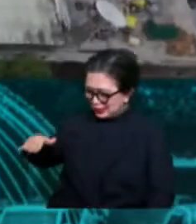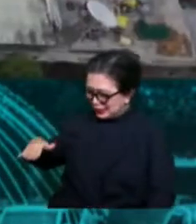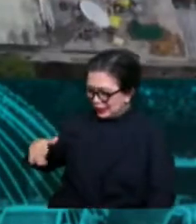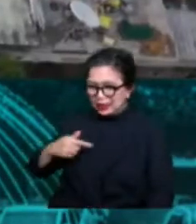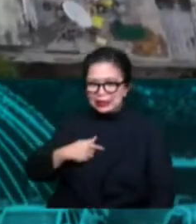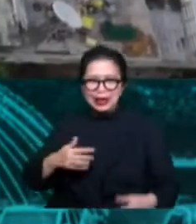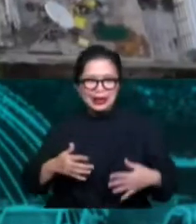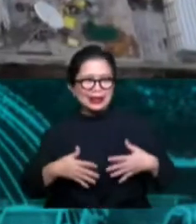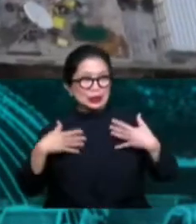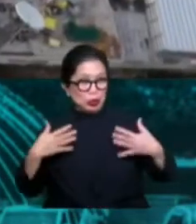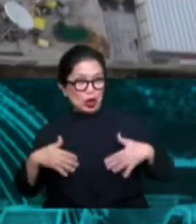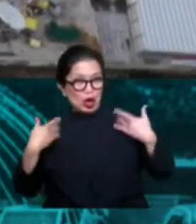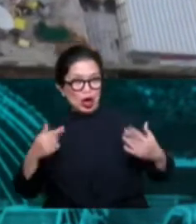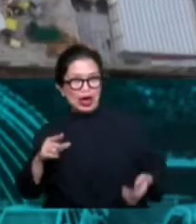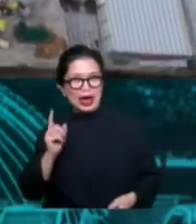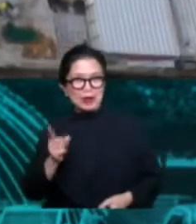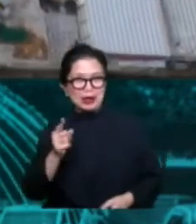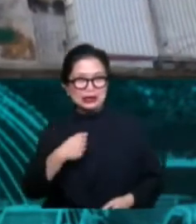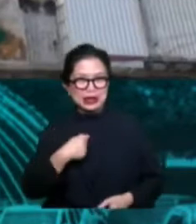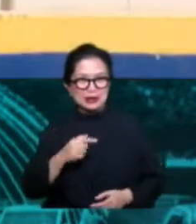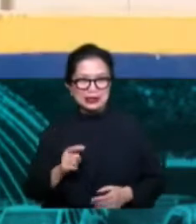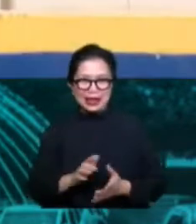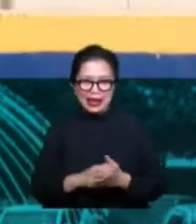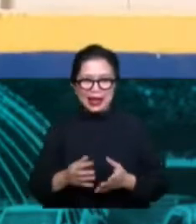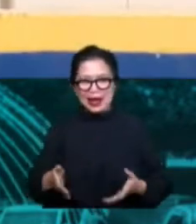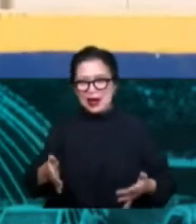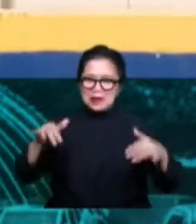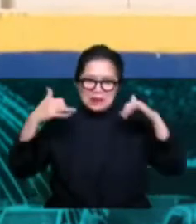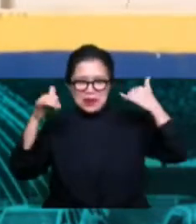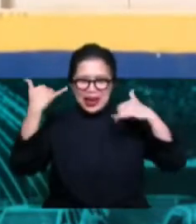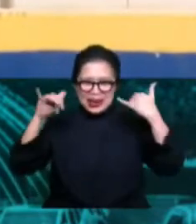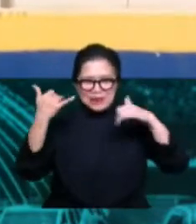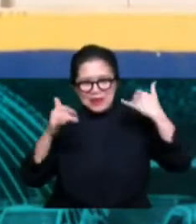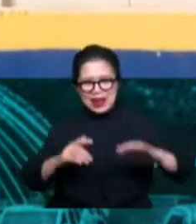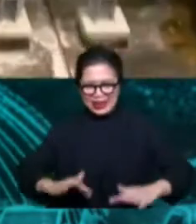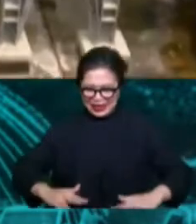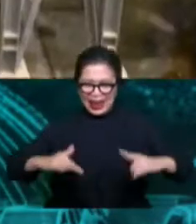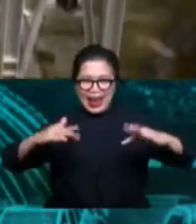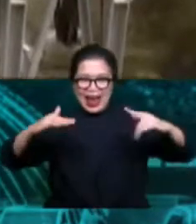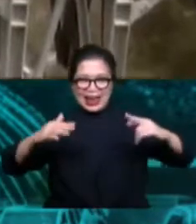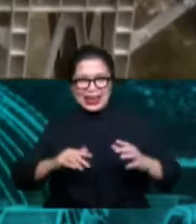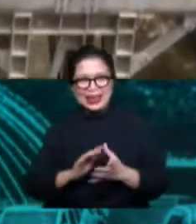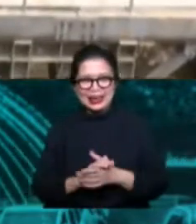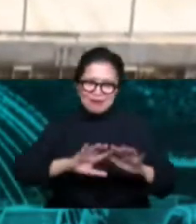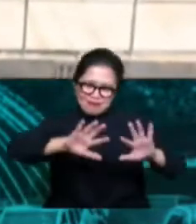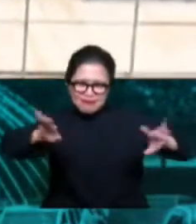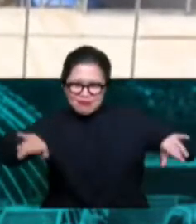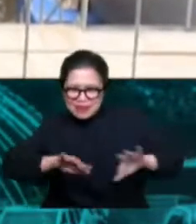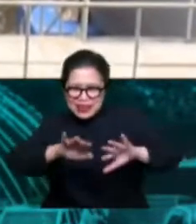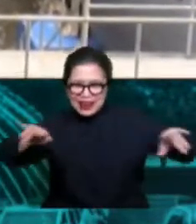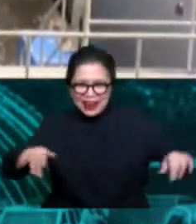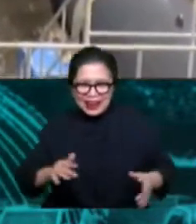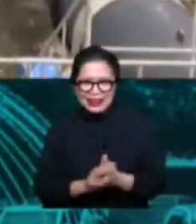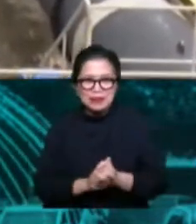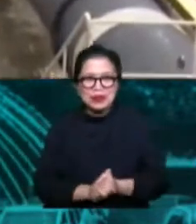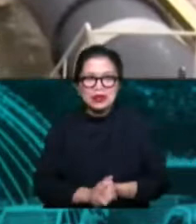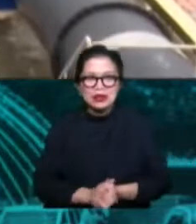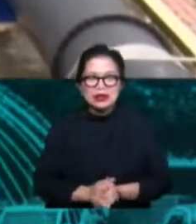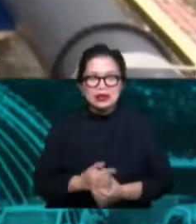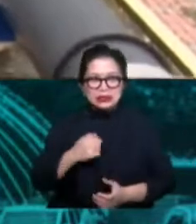can play with the water. But when I become grow up, I cannot happy anymore about the